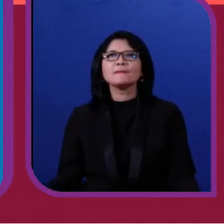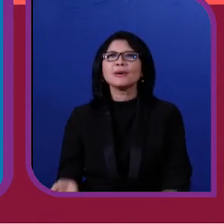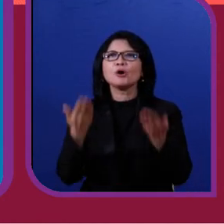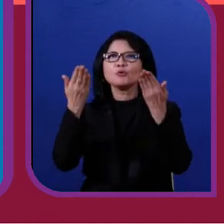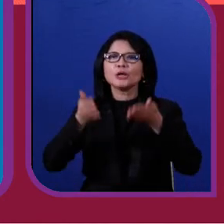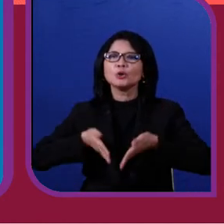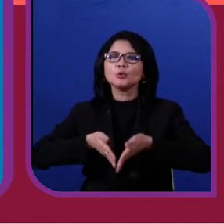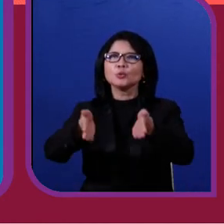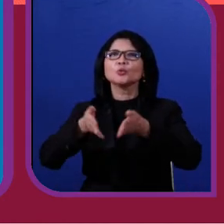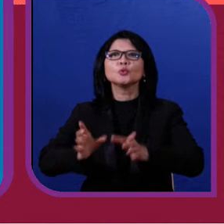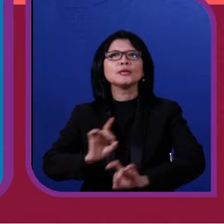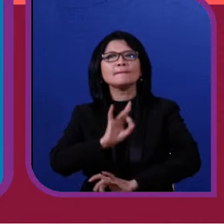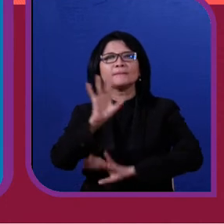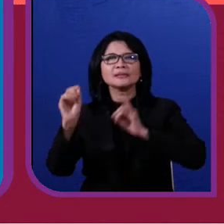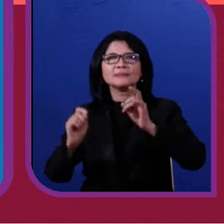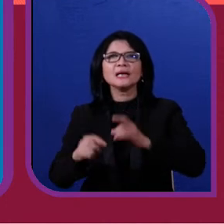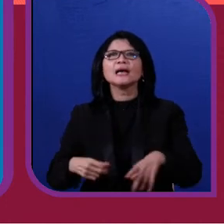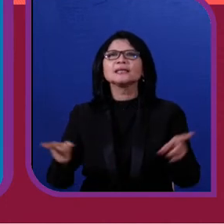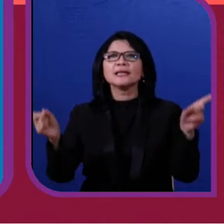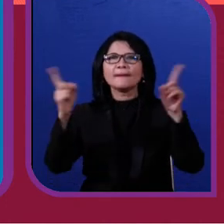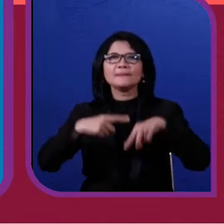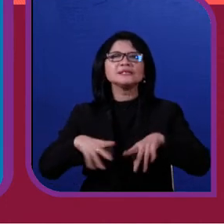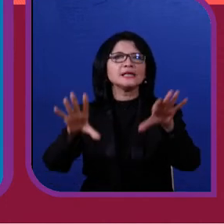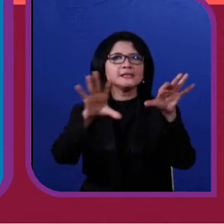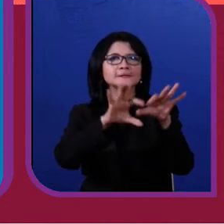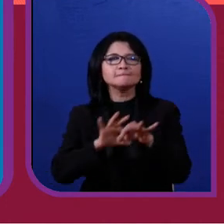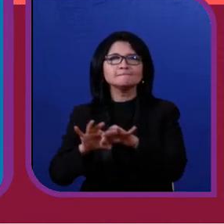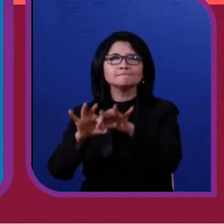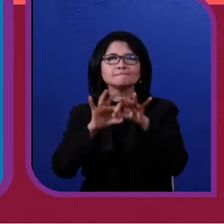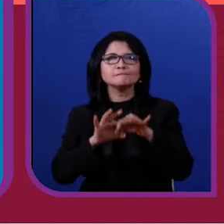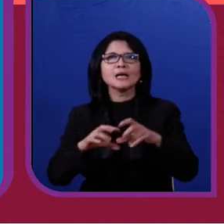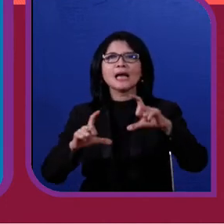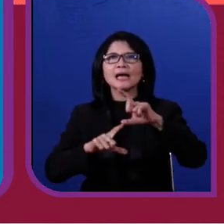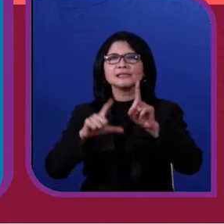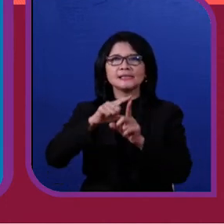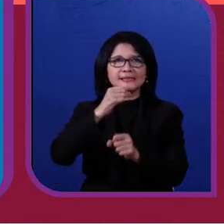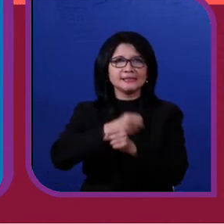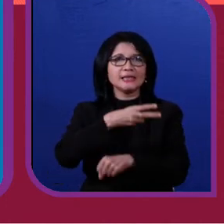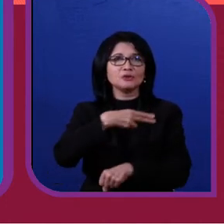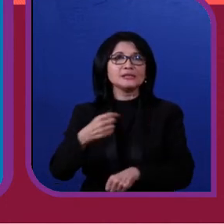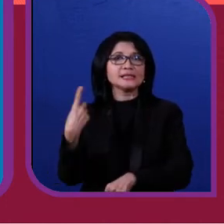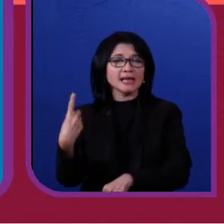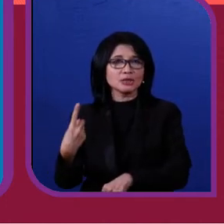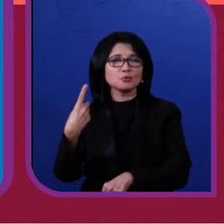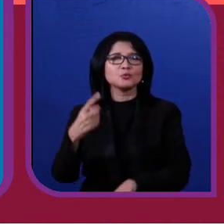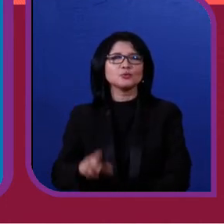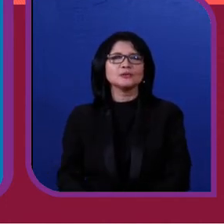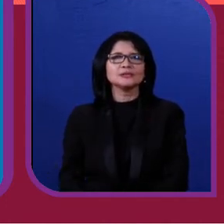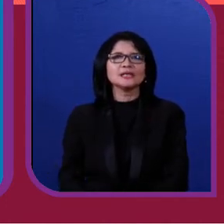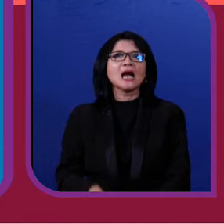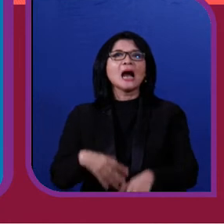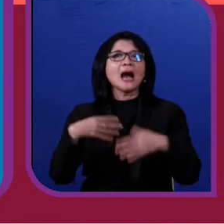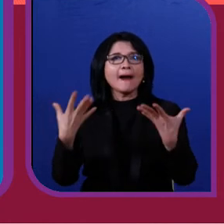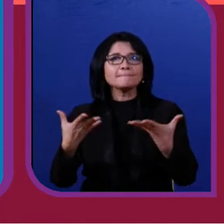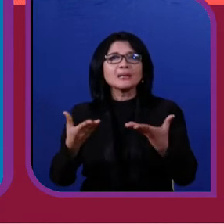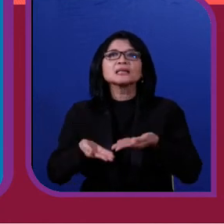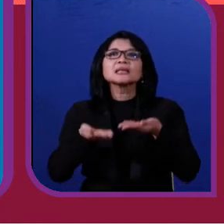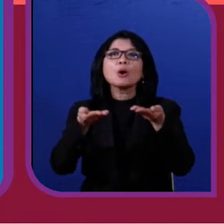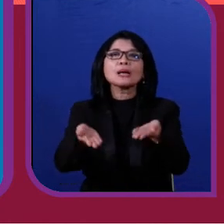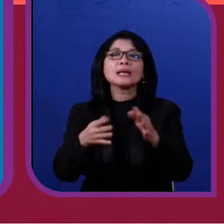Indonesia one yo What's ae2 inside on managing green-fund Enno Soho esensial the